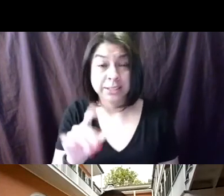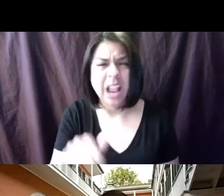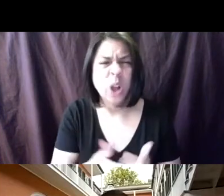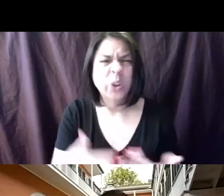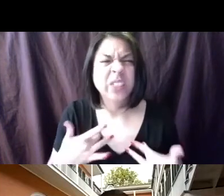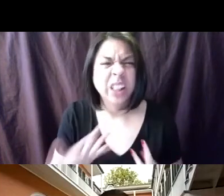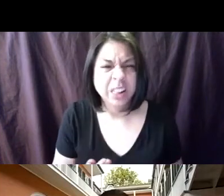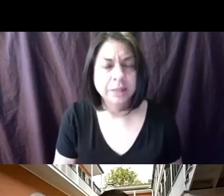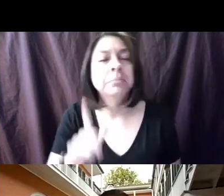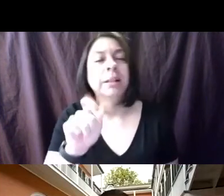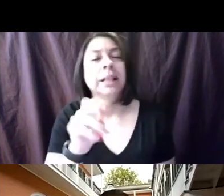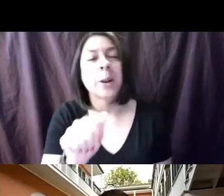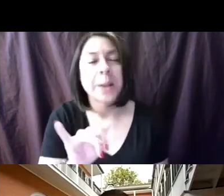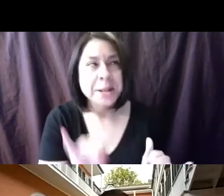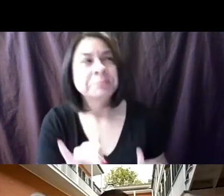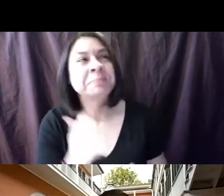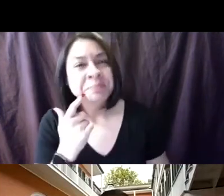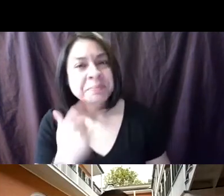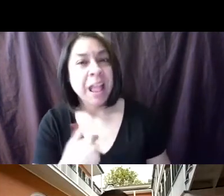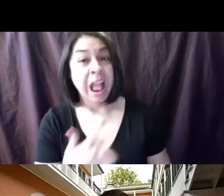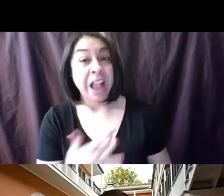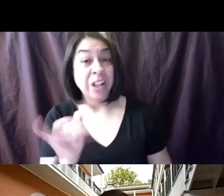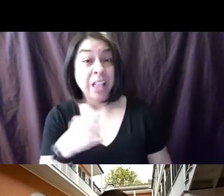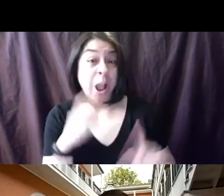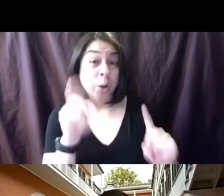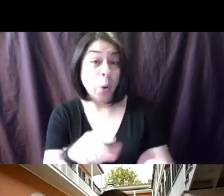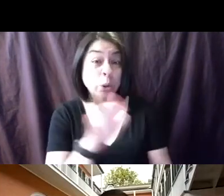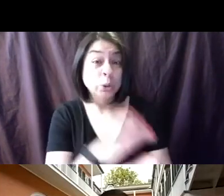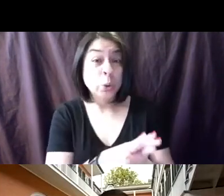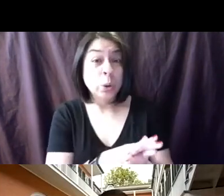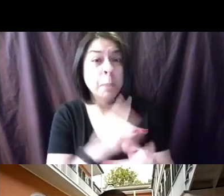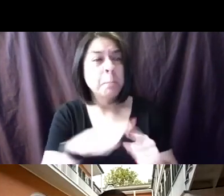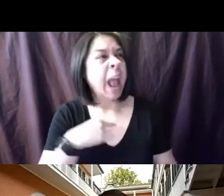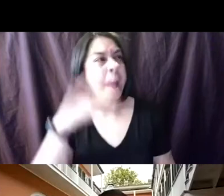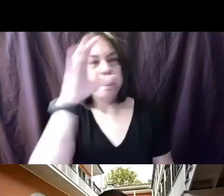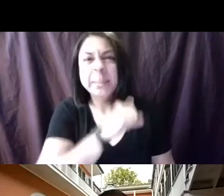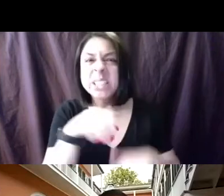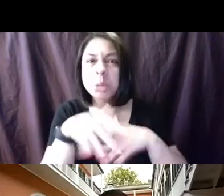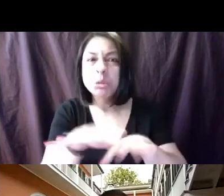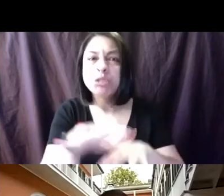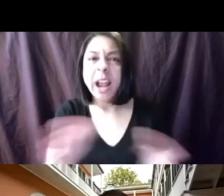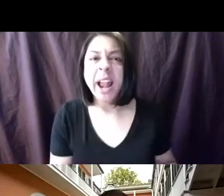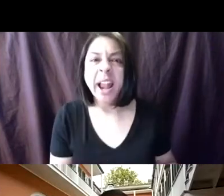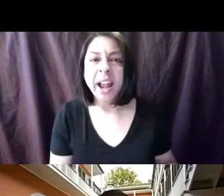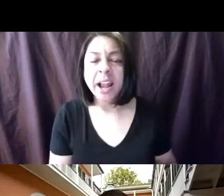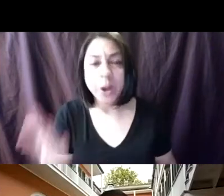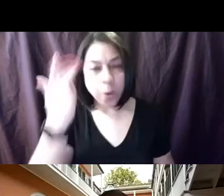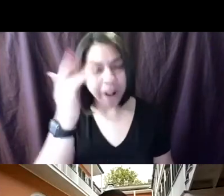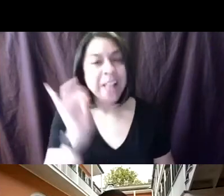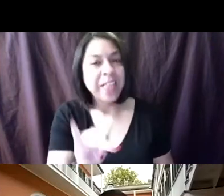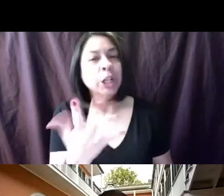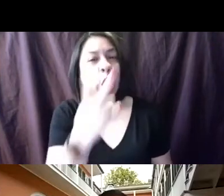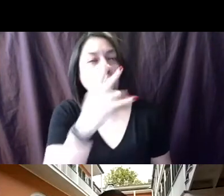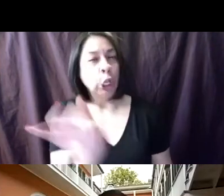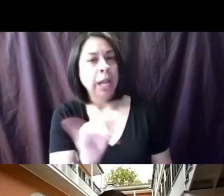I felt like I was going to school and missing a parade, because that's what it